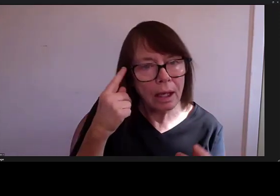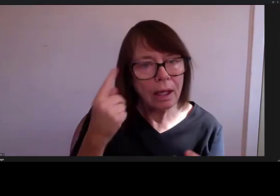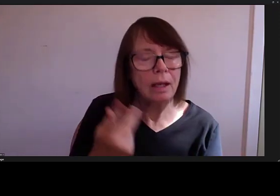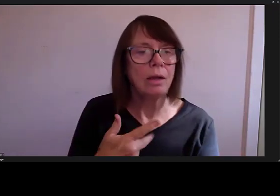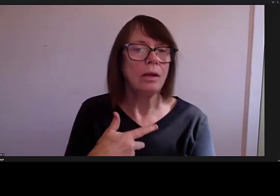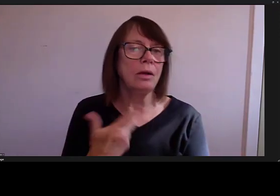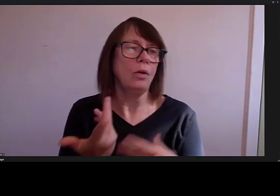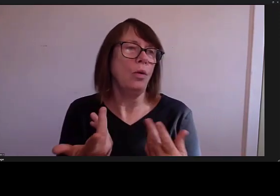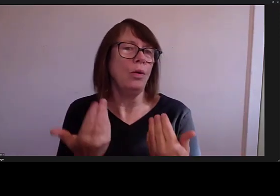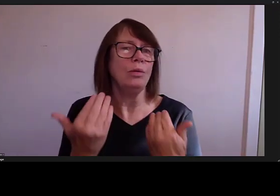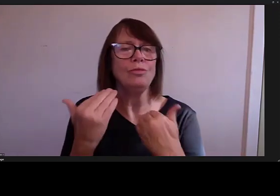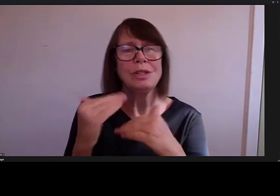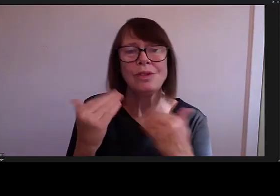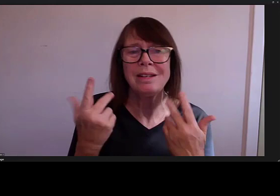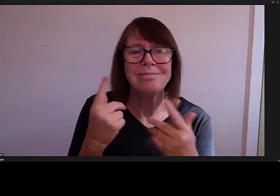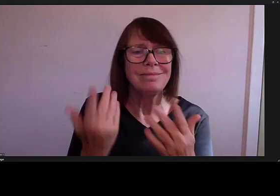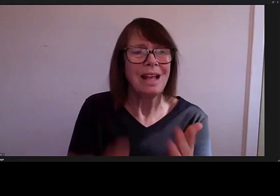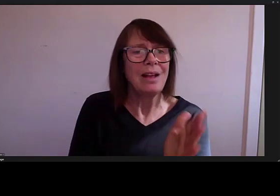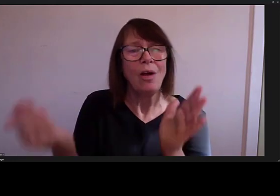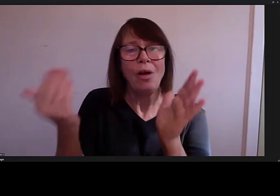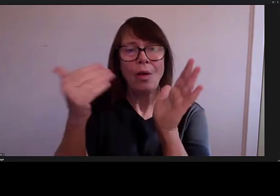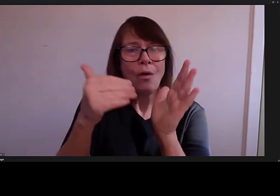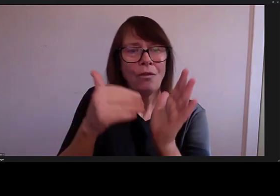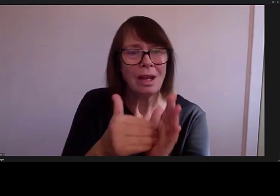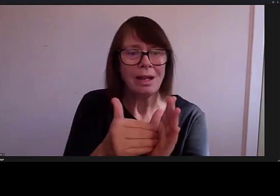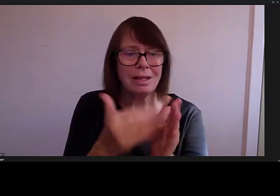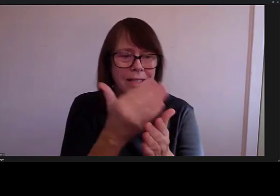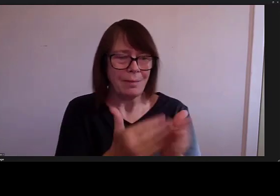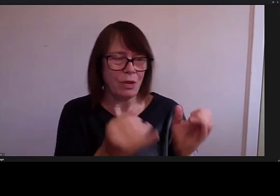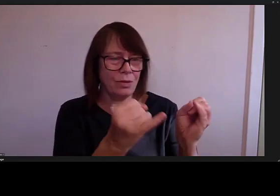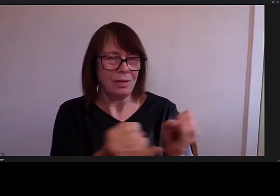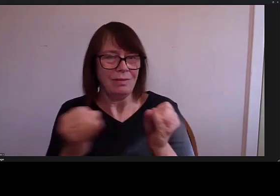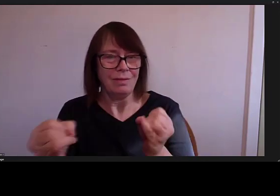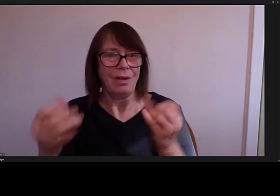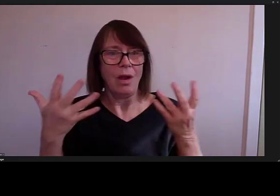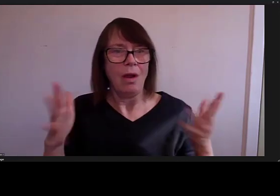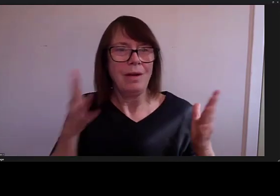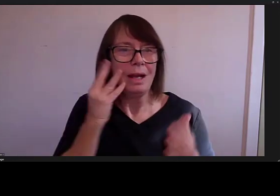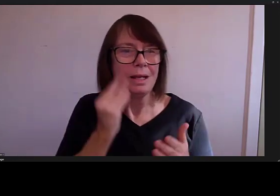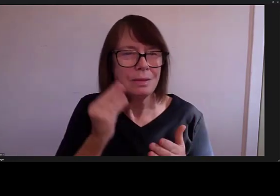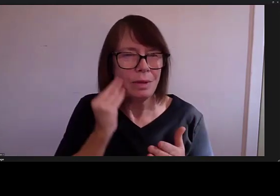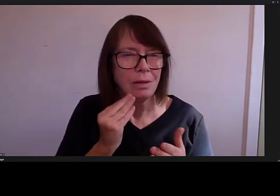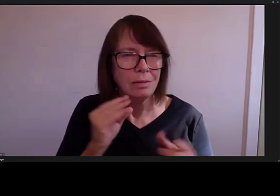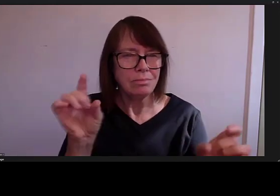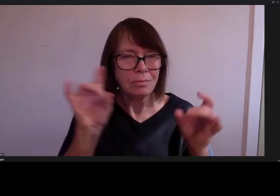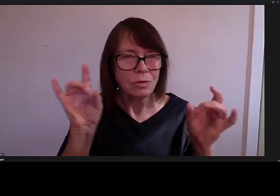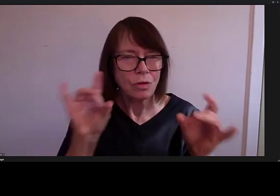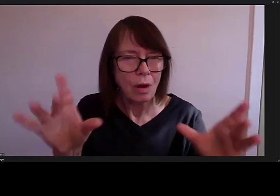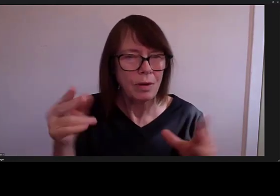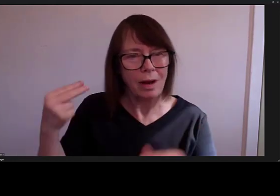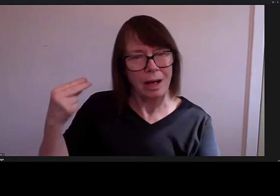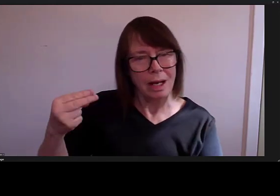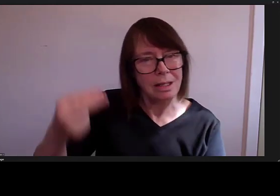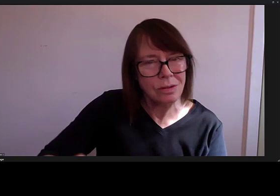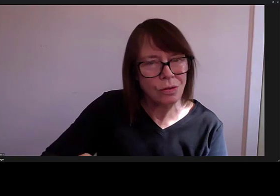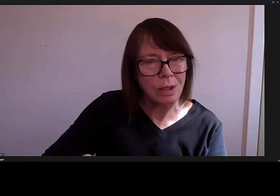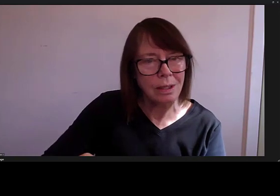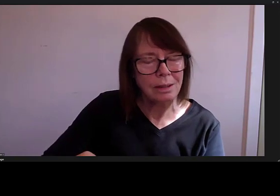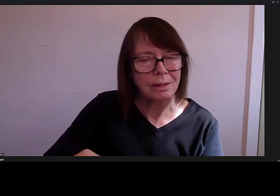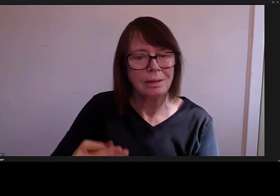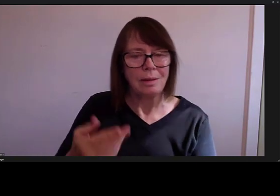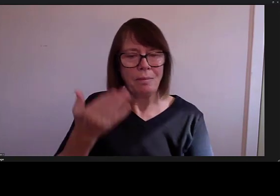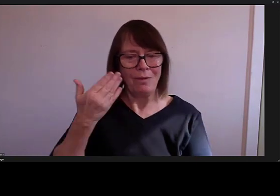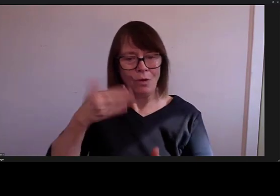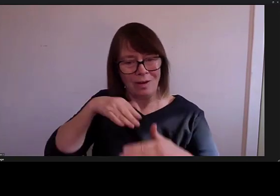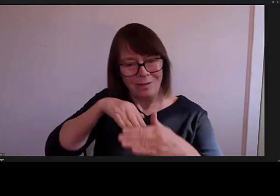system can be re-traumatizing to individuals who may have already experienced significant histories of trauma before entering